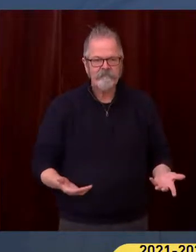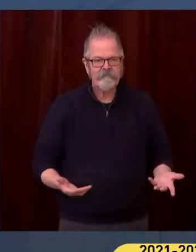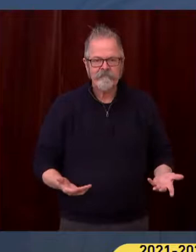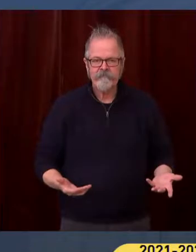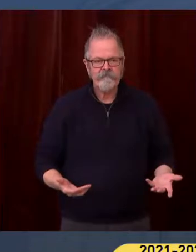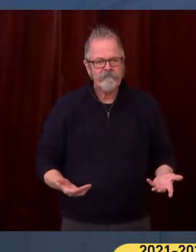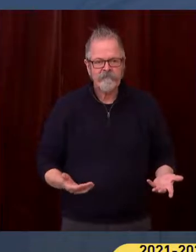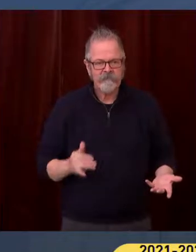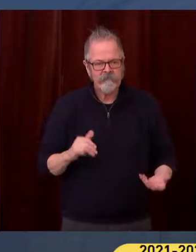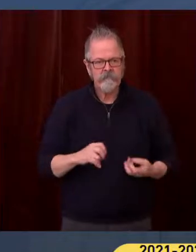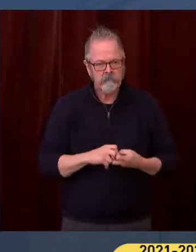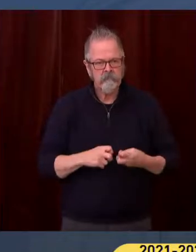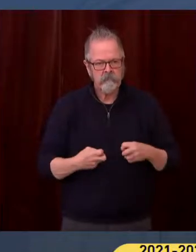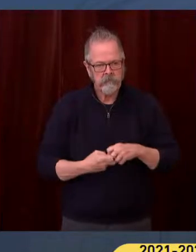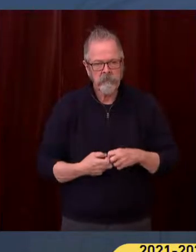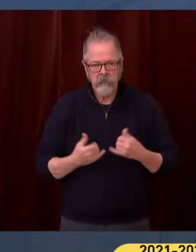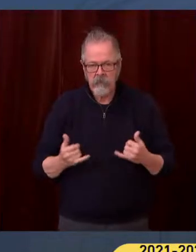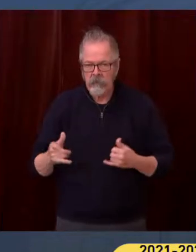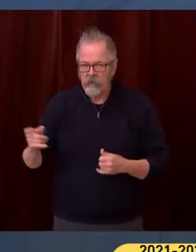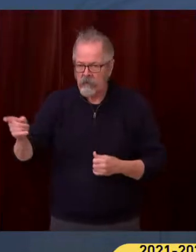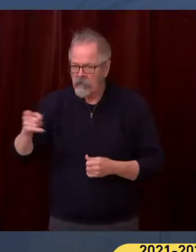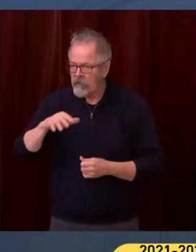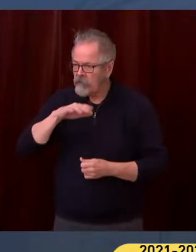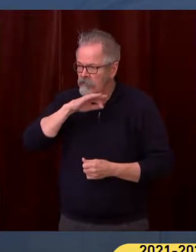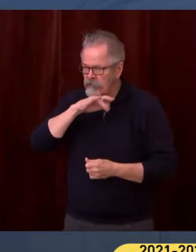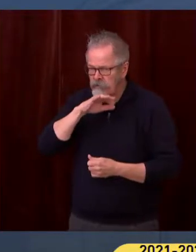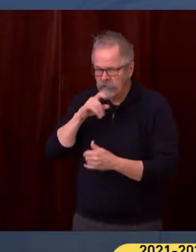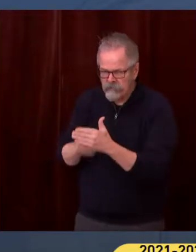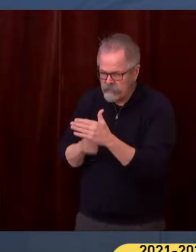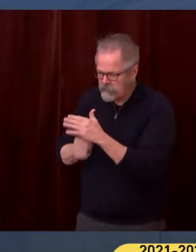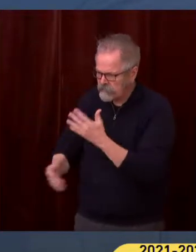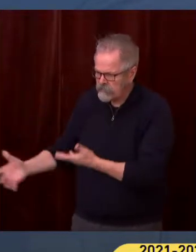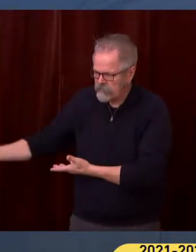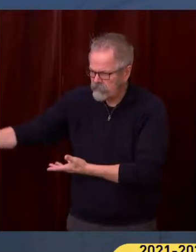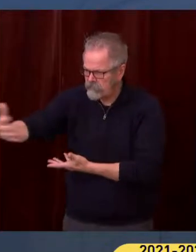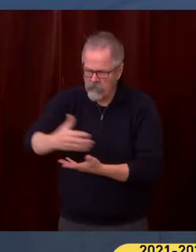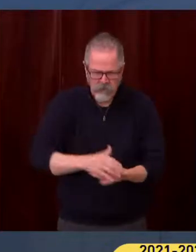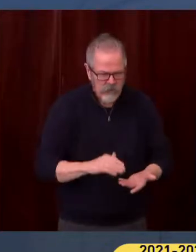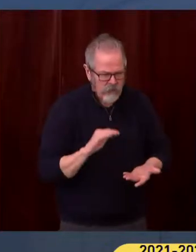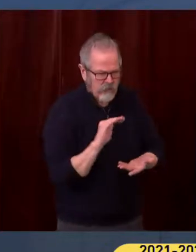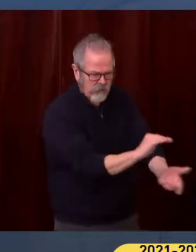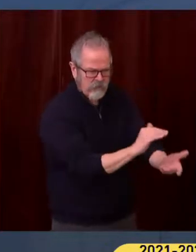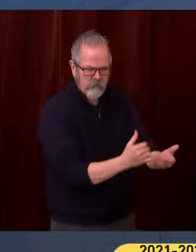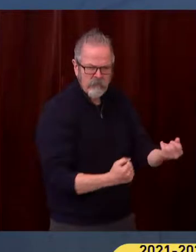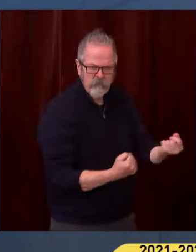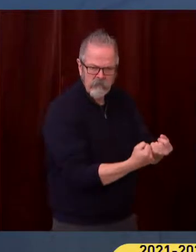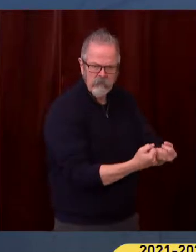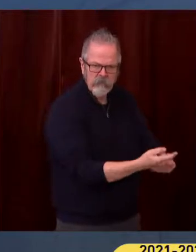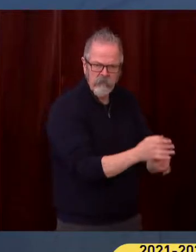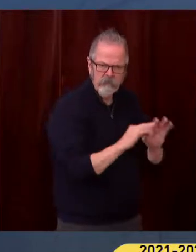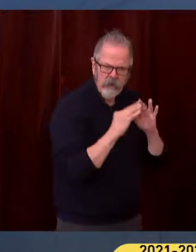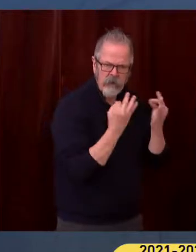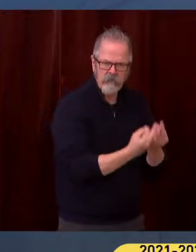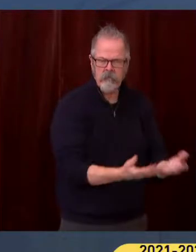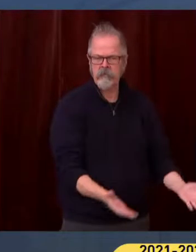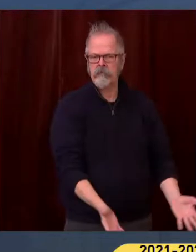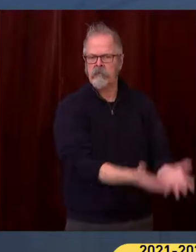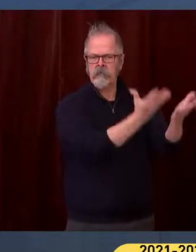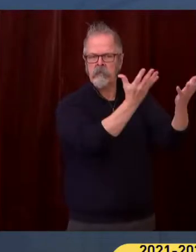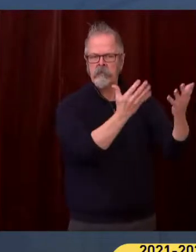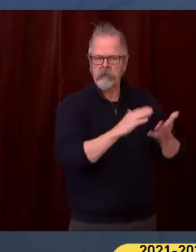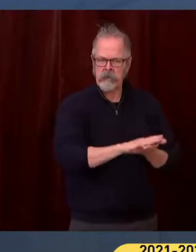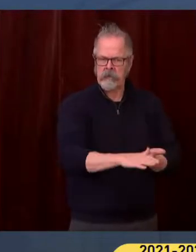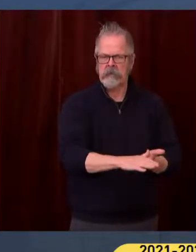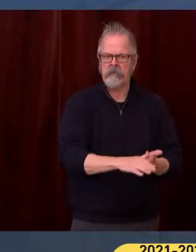an economy that is grossly inequitable. So this plan will help create jobs, reduce